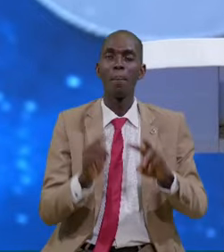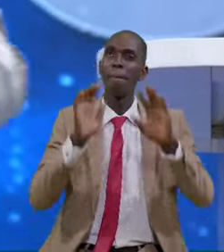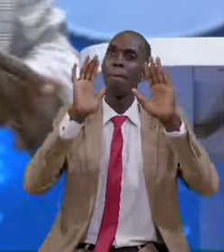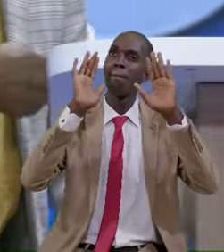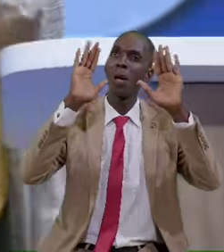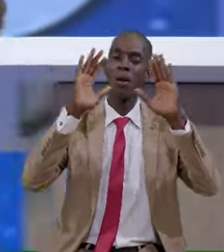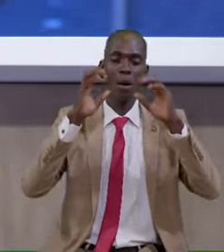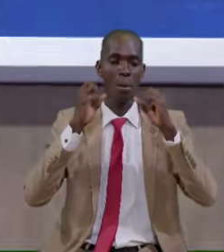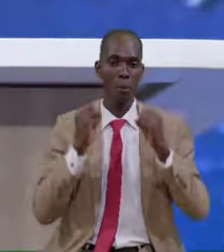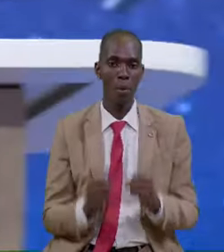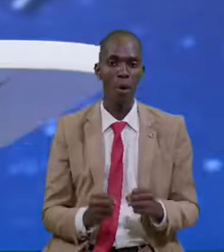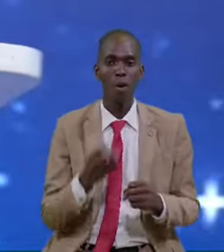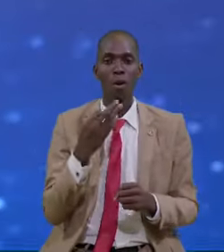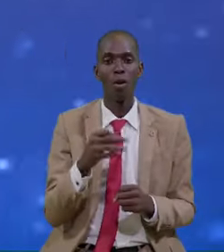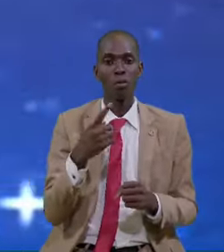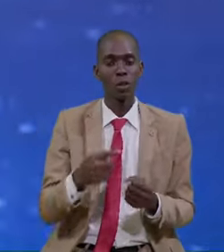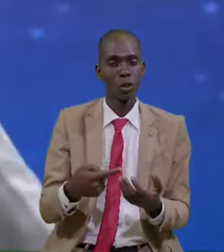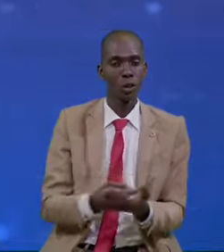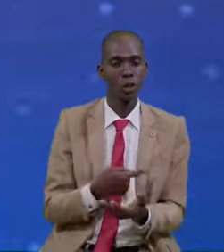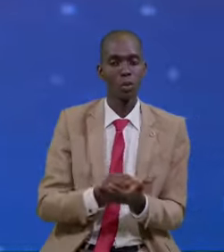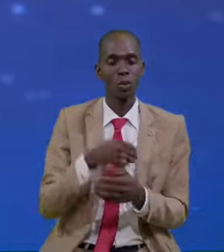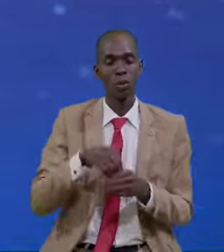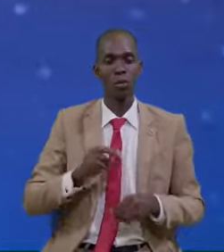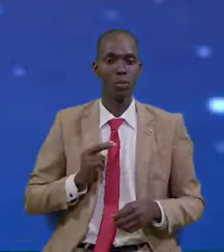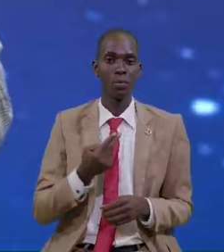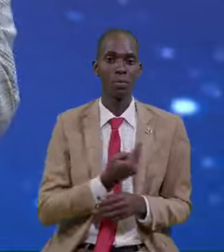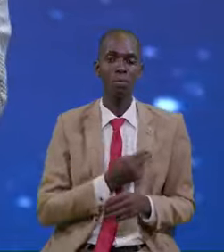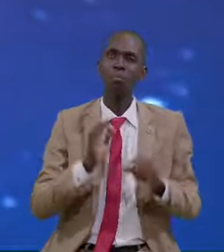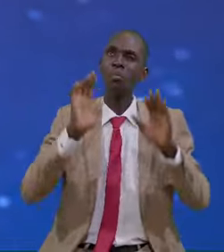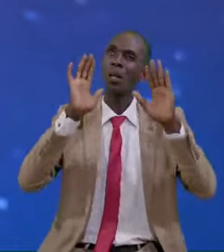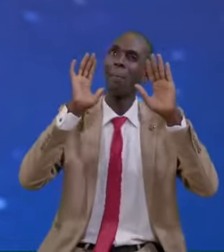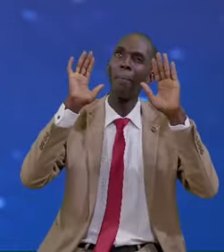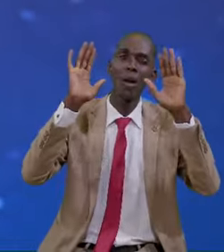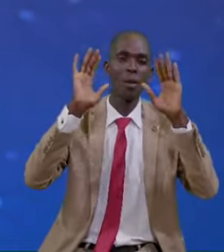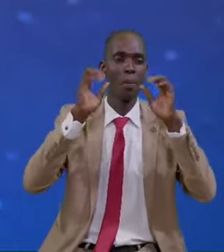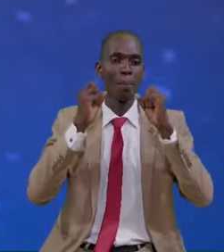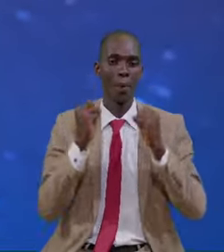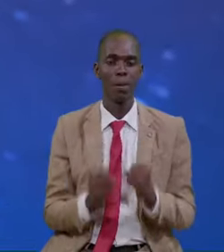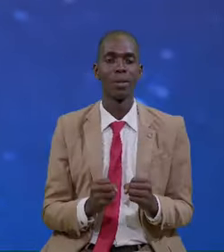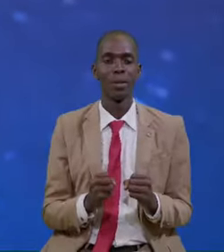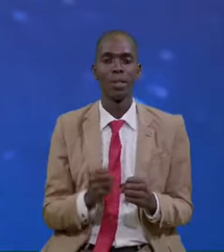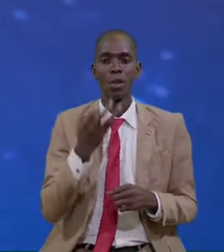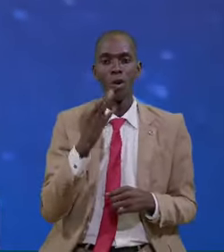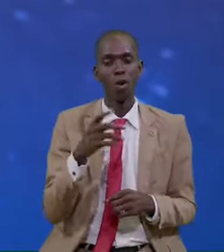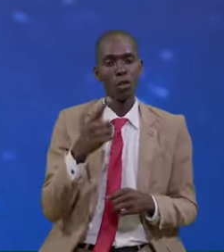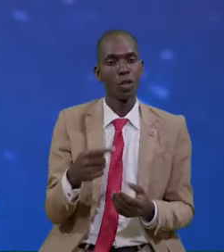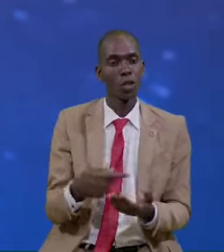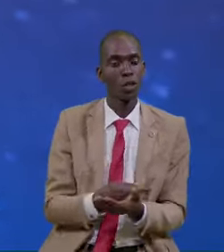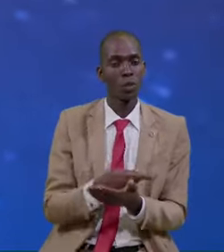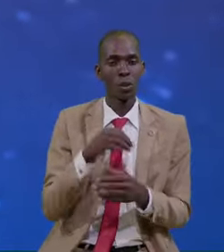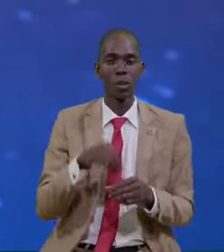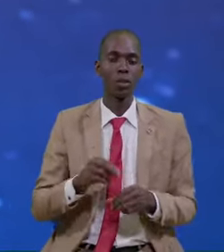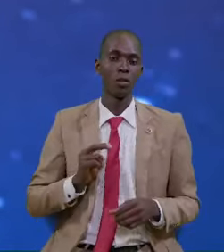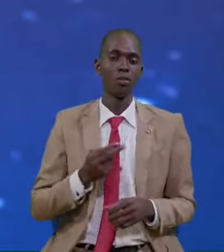the gospel in us. Marvelous power of the gospel. The gospel